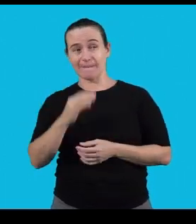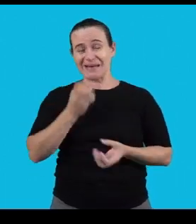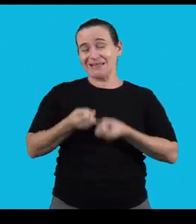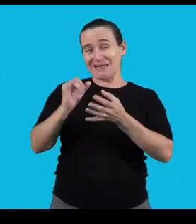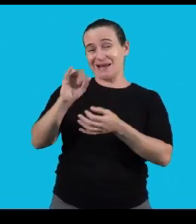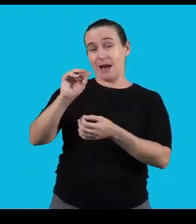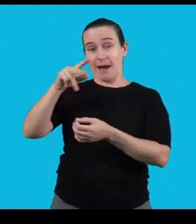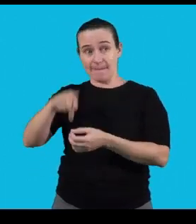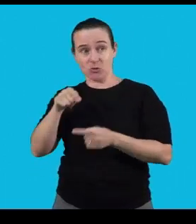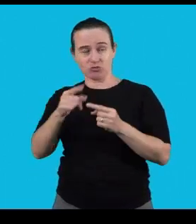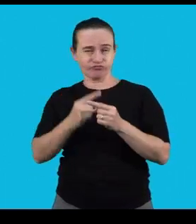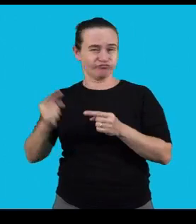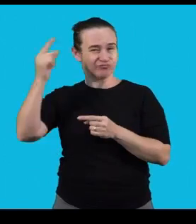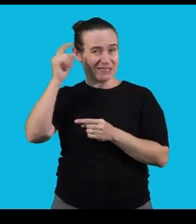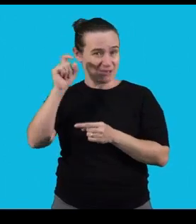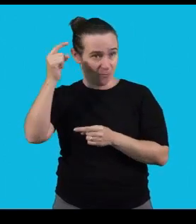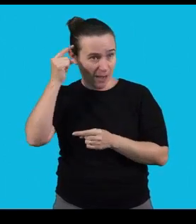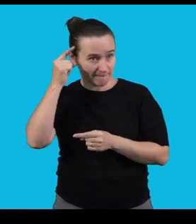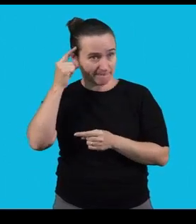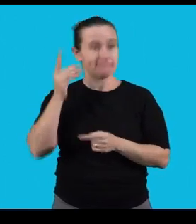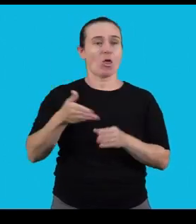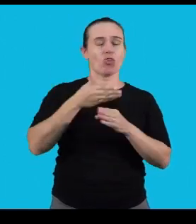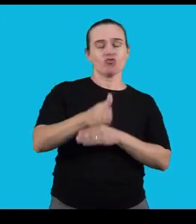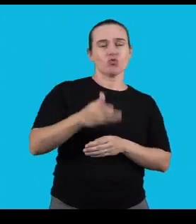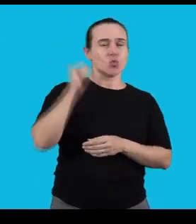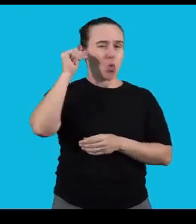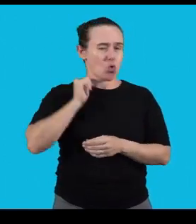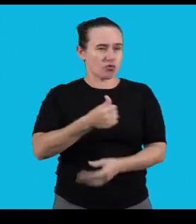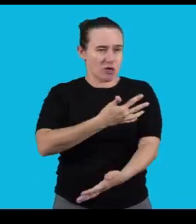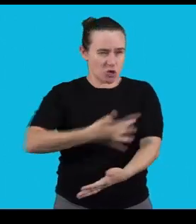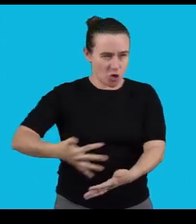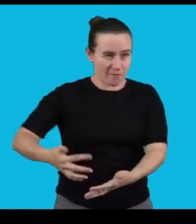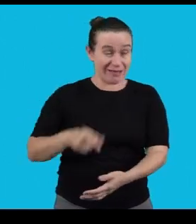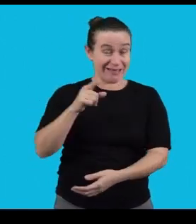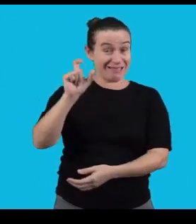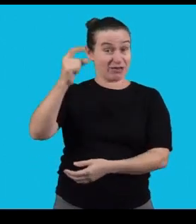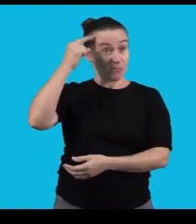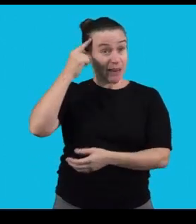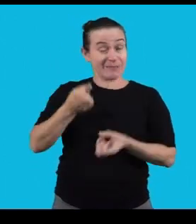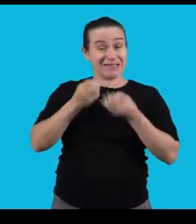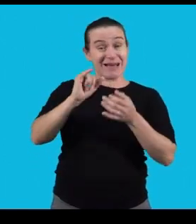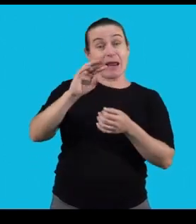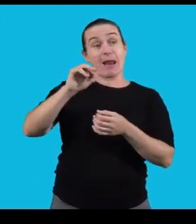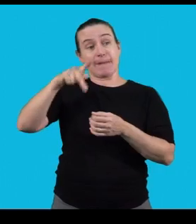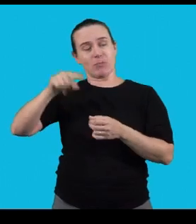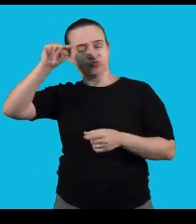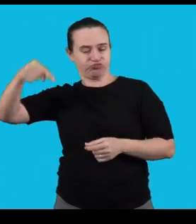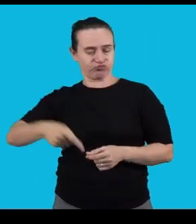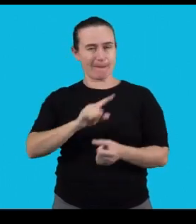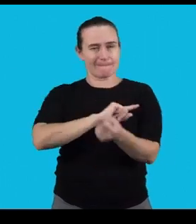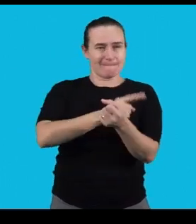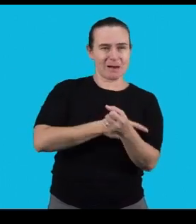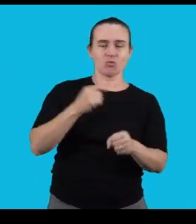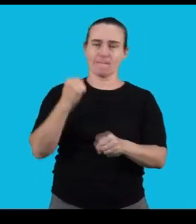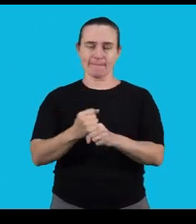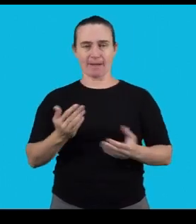cristae, which send the impulse to the cerebellum via the auditory nerve, and cerebellum sends impulses to